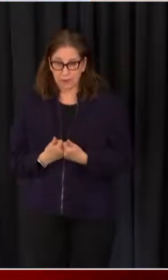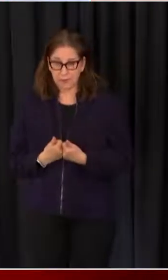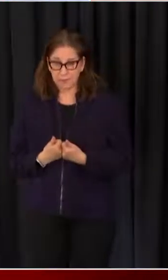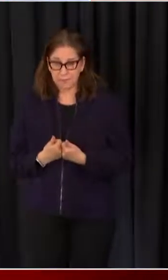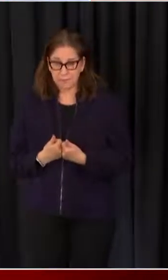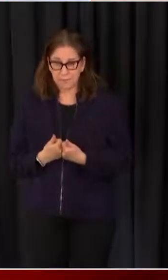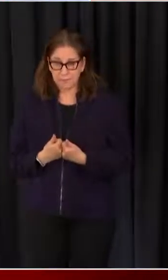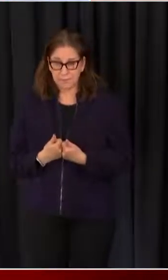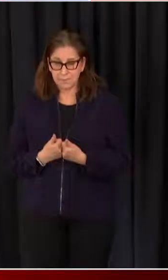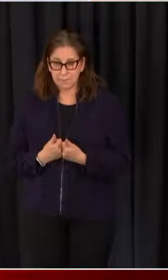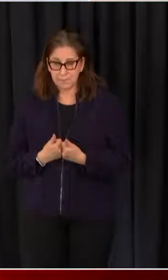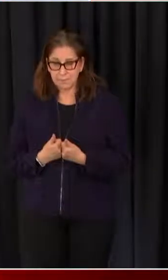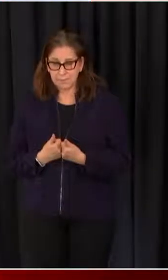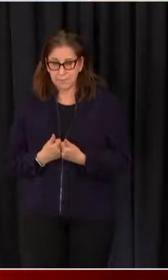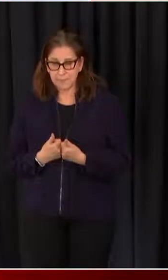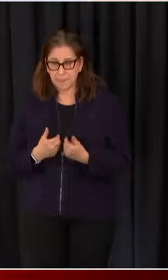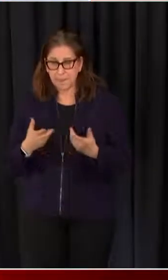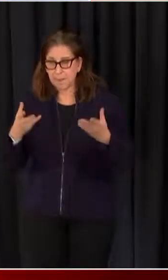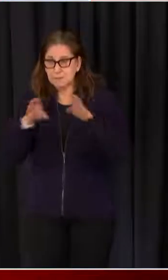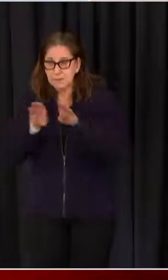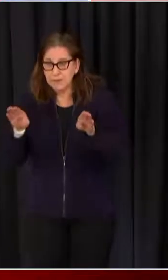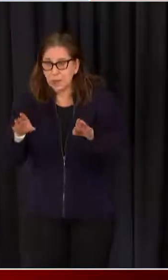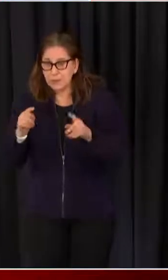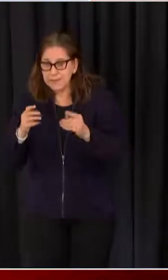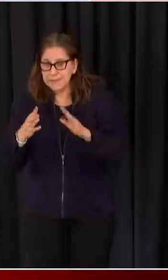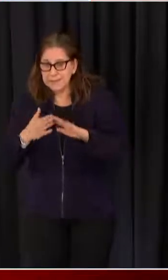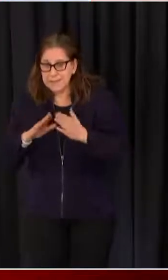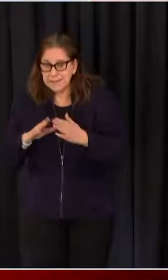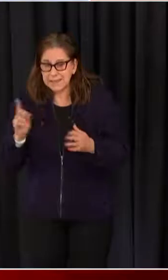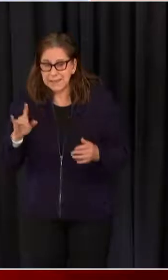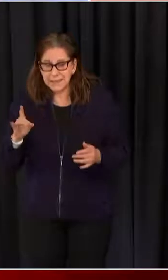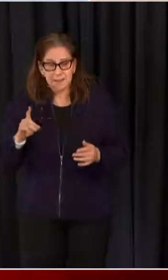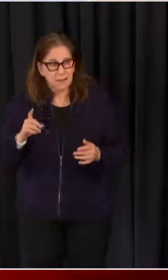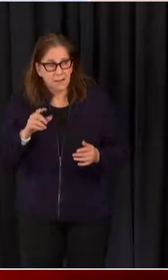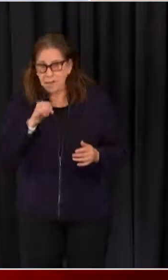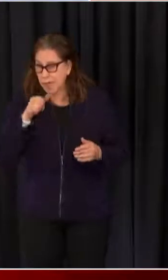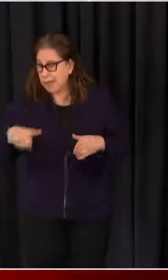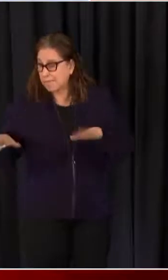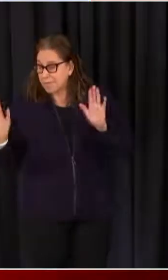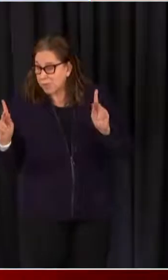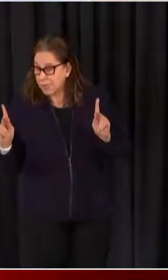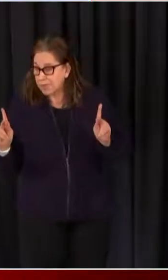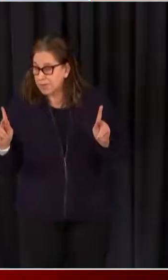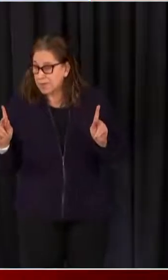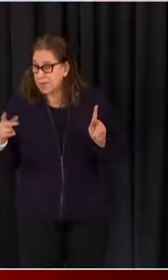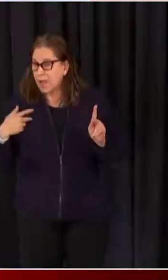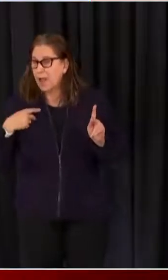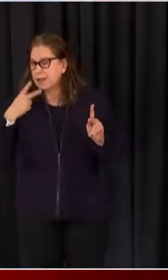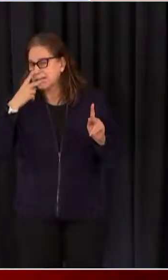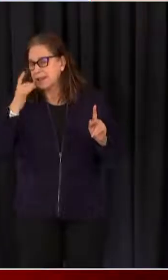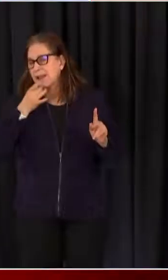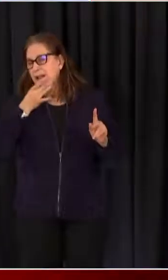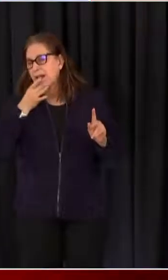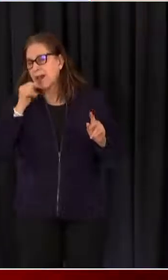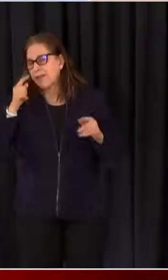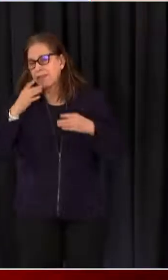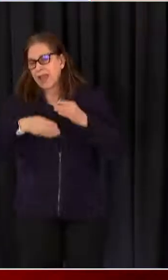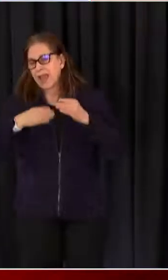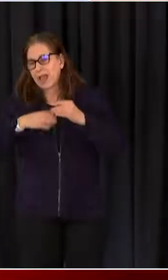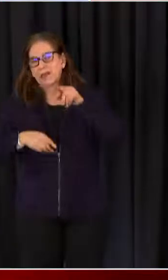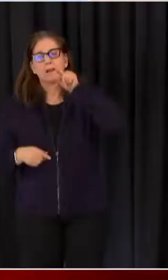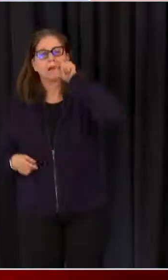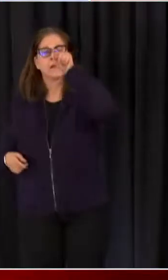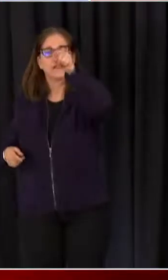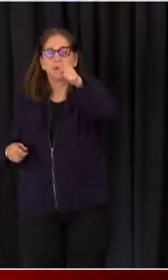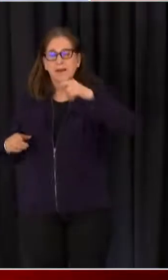where it's in sight, right? So don't give up yet, because it's in sight. And how do we crush it so that we